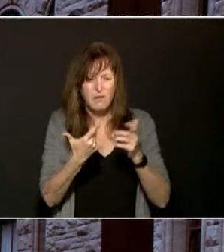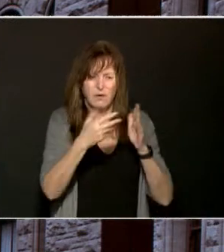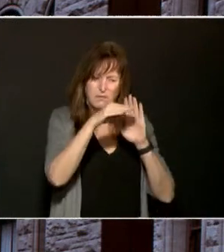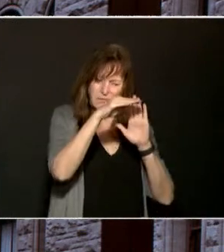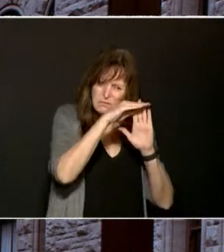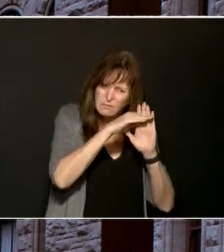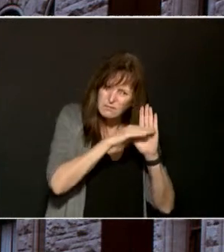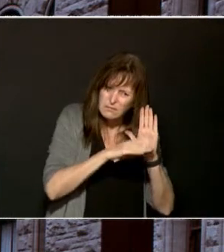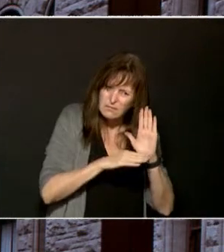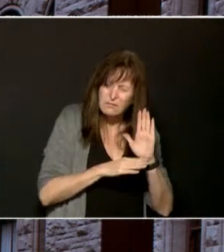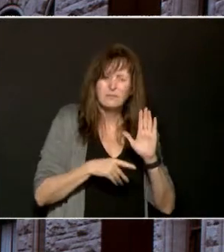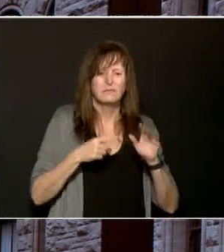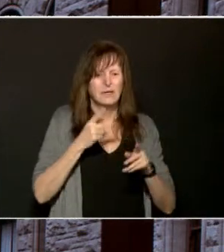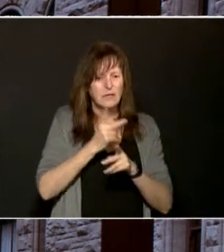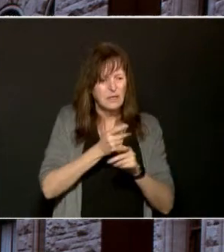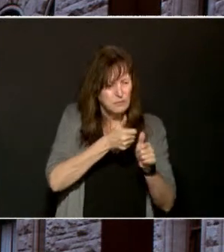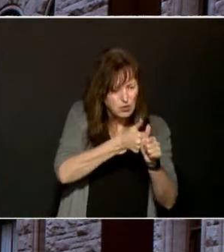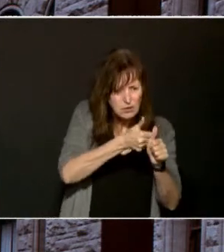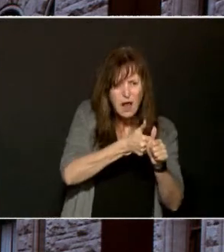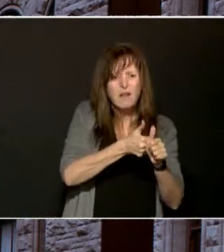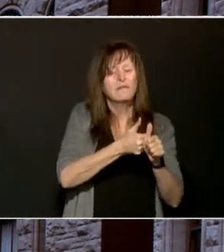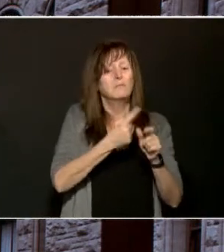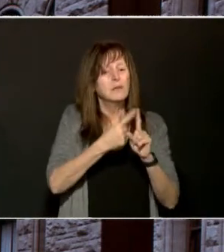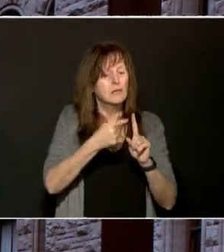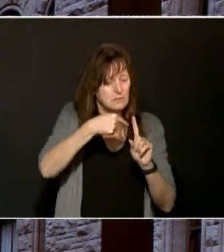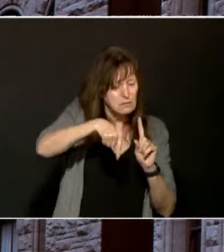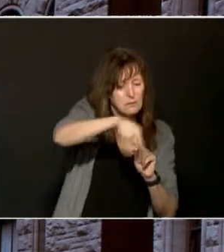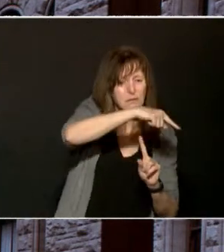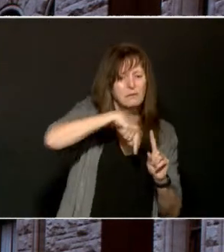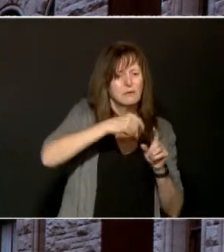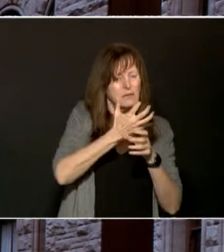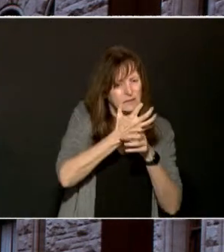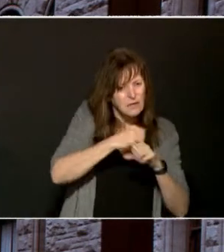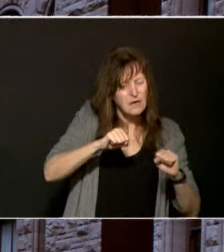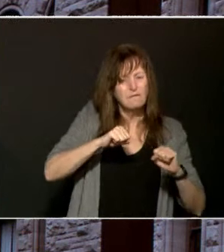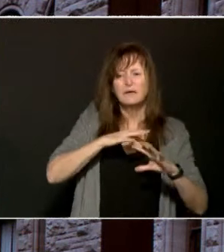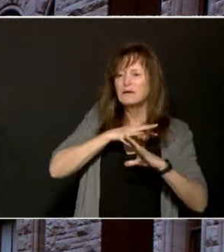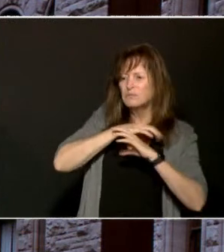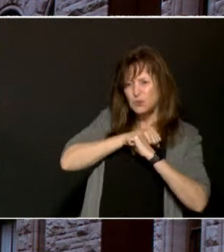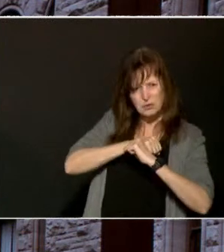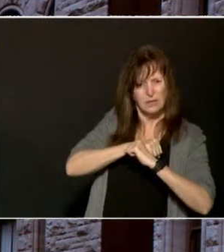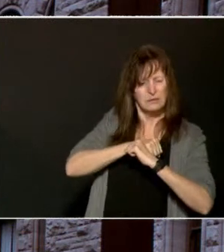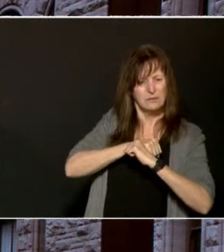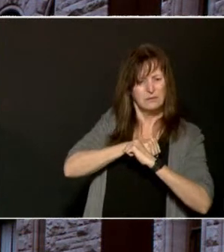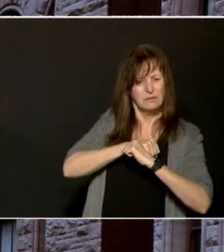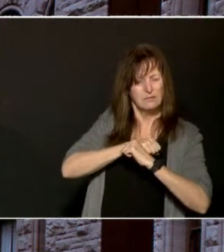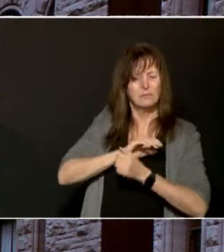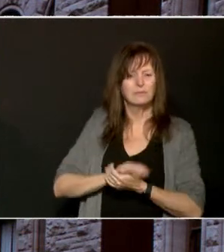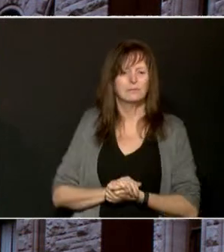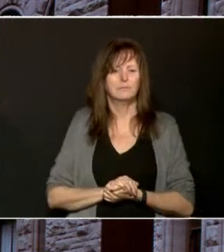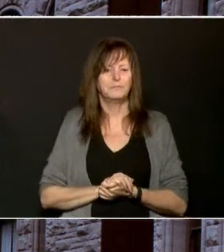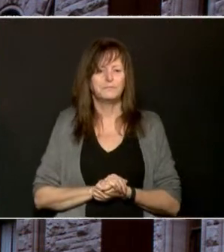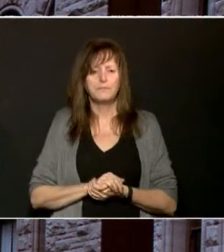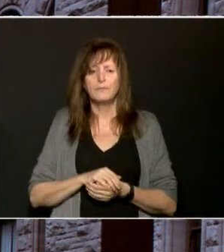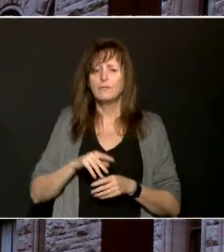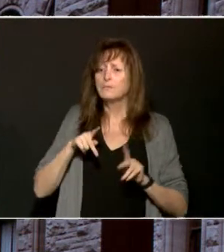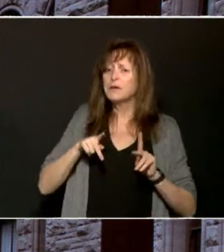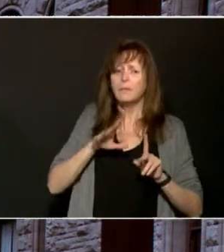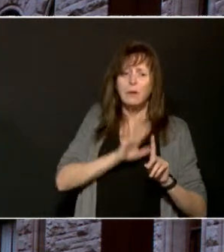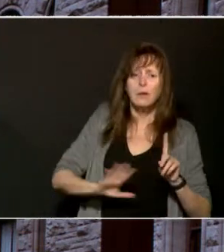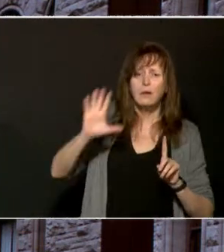protected. And I want to encourage all Ontarians who have not yet received their first dose of vaccine